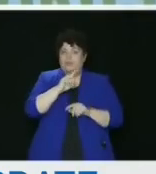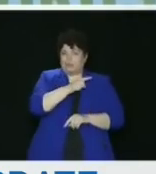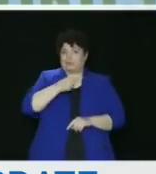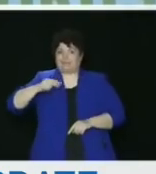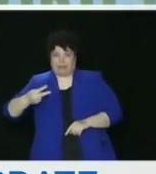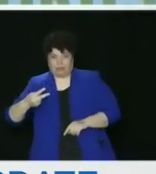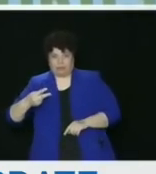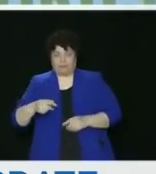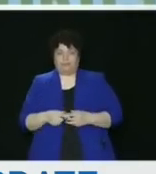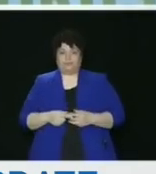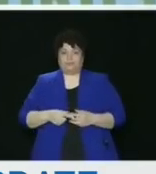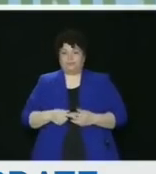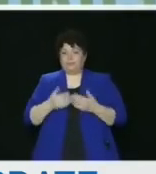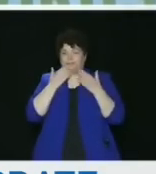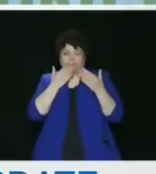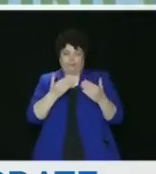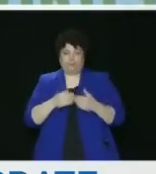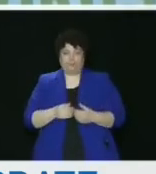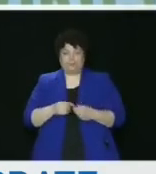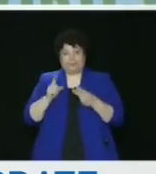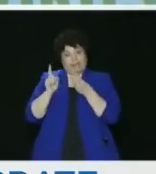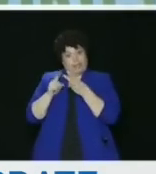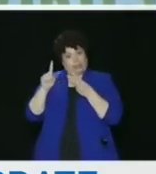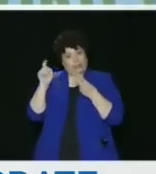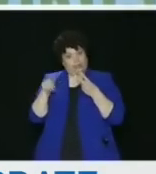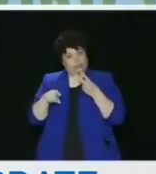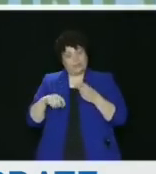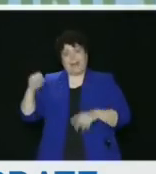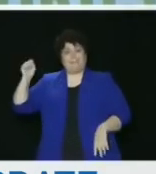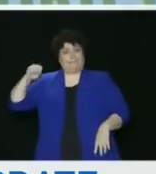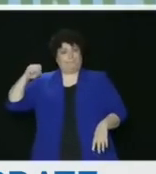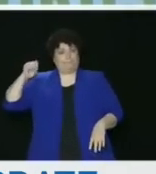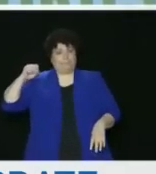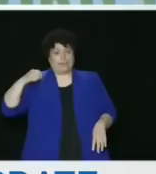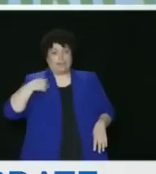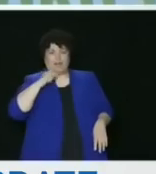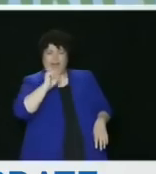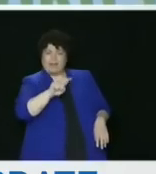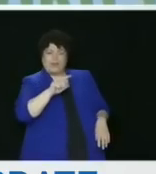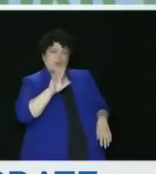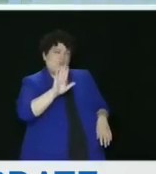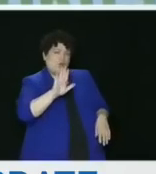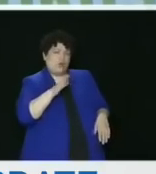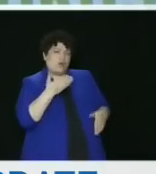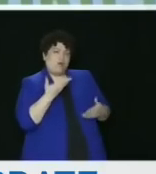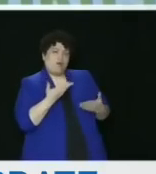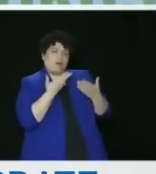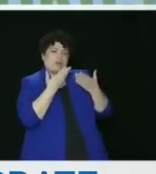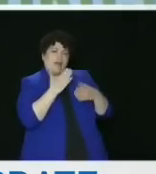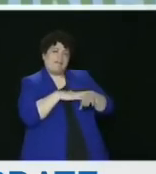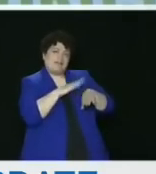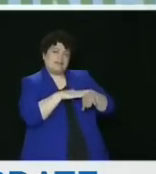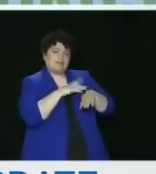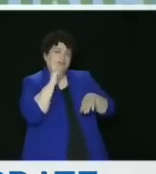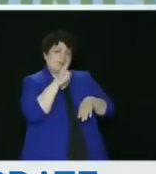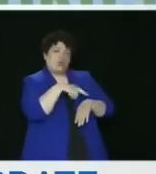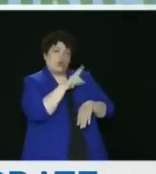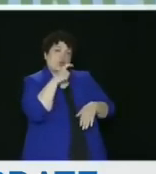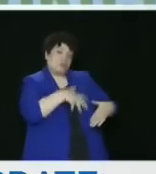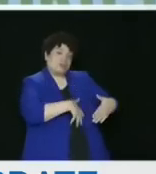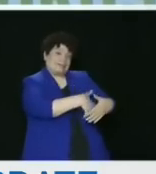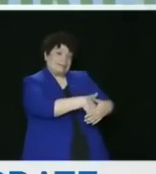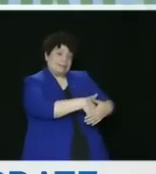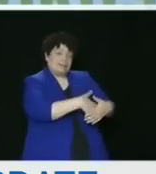Thank you. Follow up? Yeah, I'll just ask you quickly. What is your advice to pregnant women about getting the